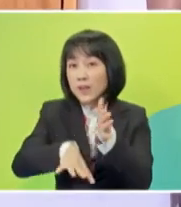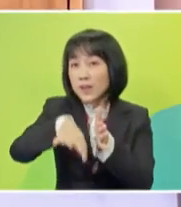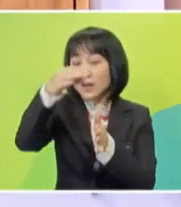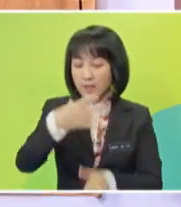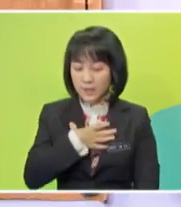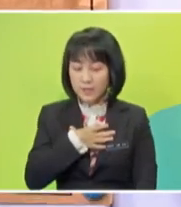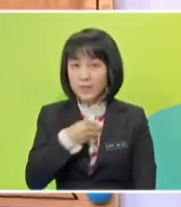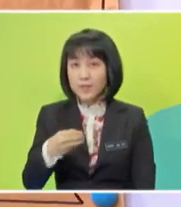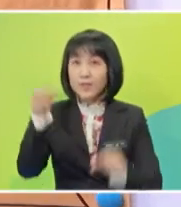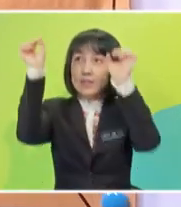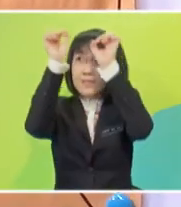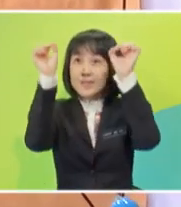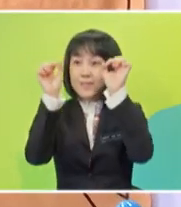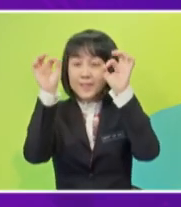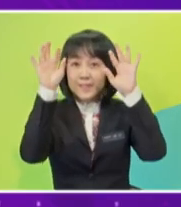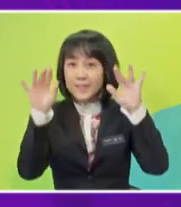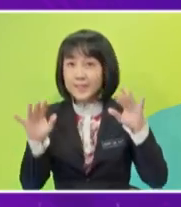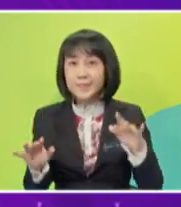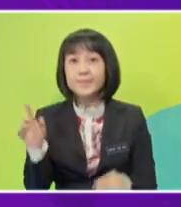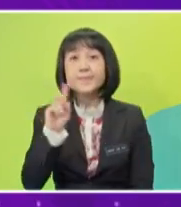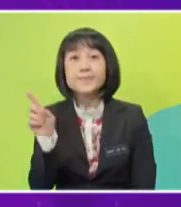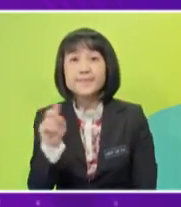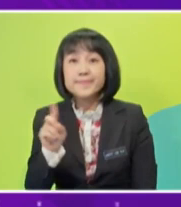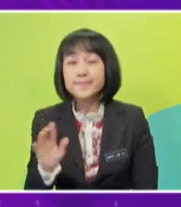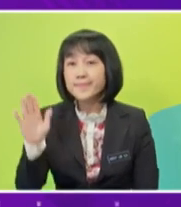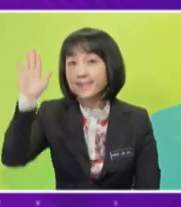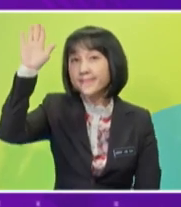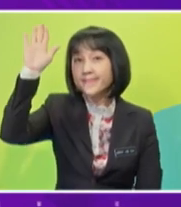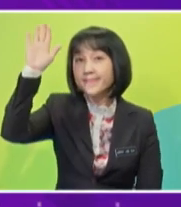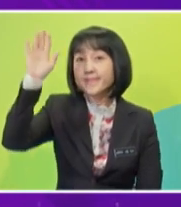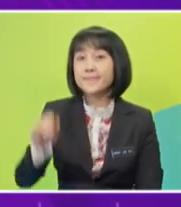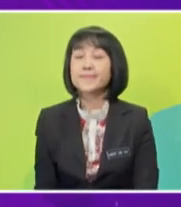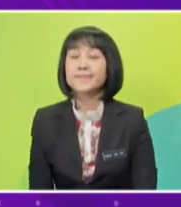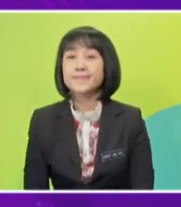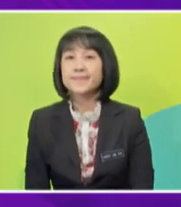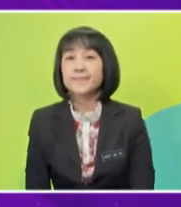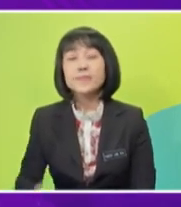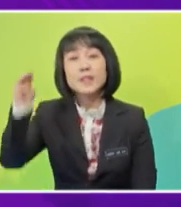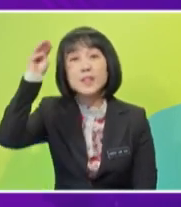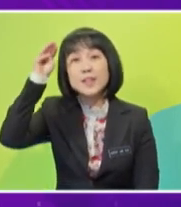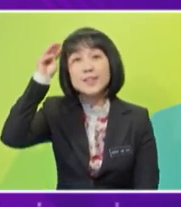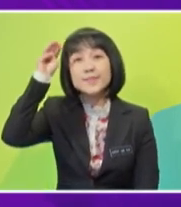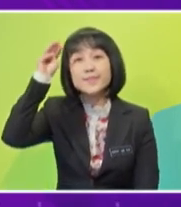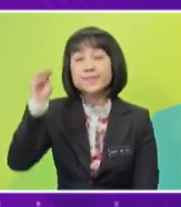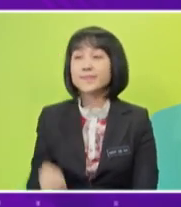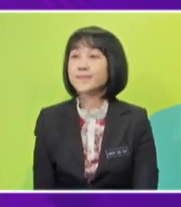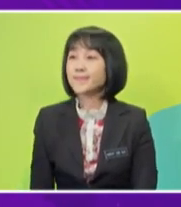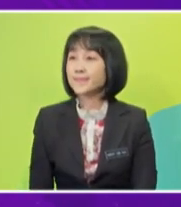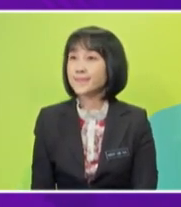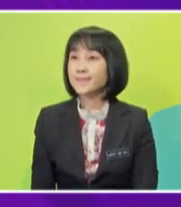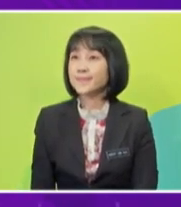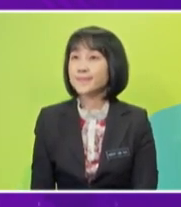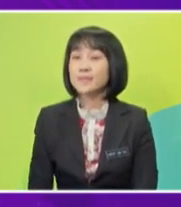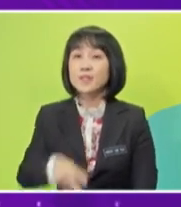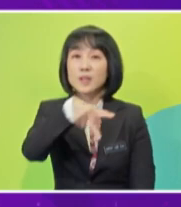snow? Can anyone tell me? You can raise your hand. Okay, maybe I'll go back to Max. Max, can you tell me, Max?